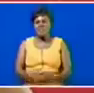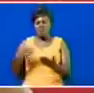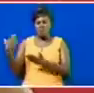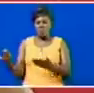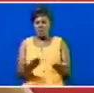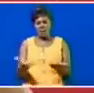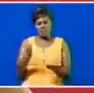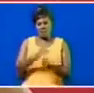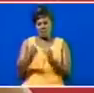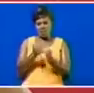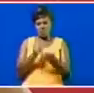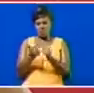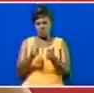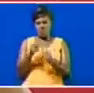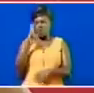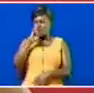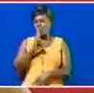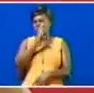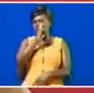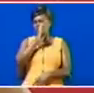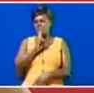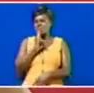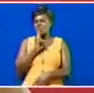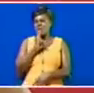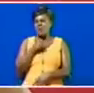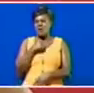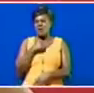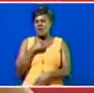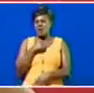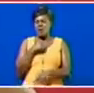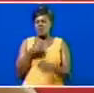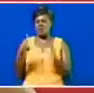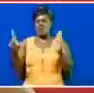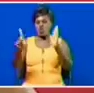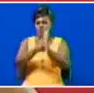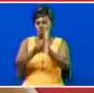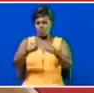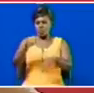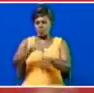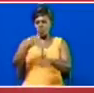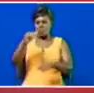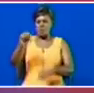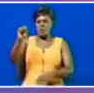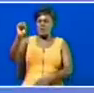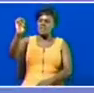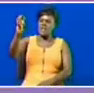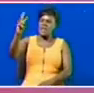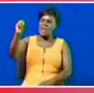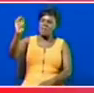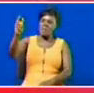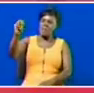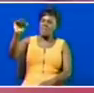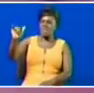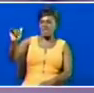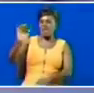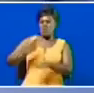Welcome back. Let's now take a look at sports news with Robinson Okenye, who has news on some regulations that could affect caster Semenya. Robinson. Of